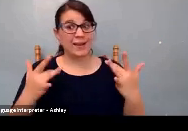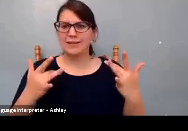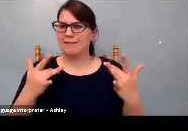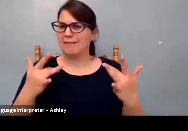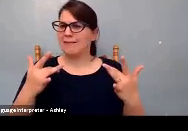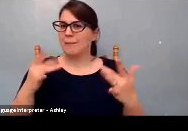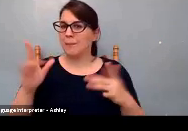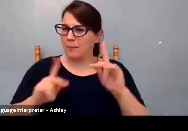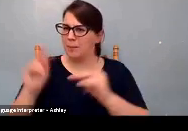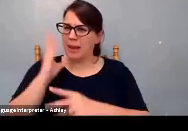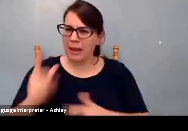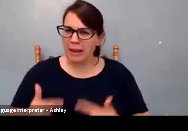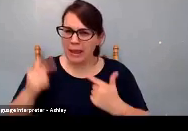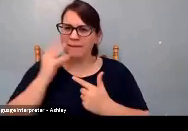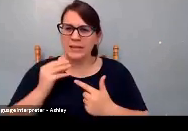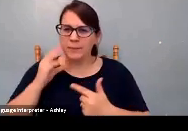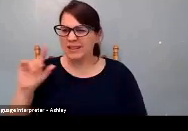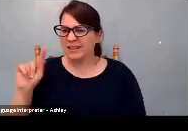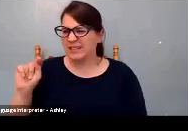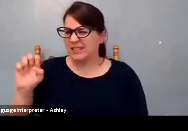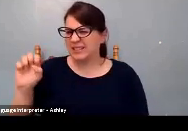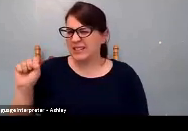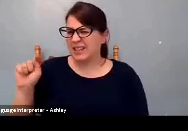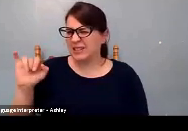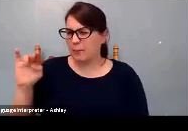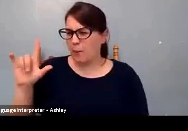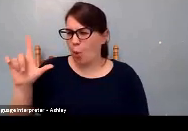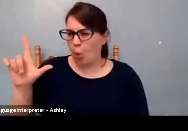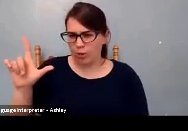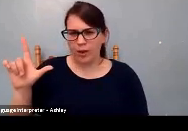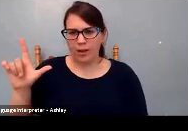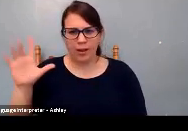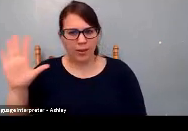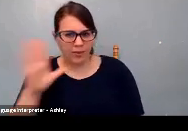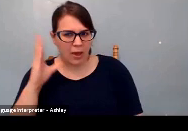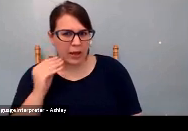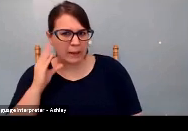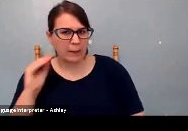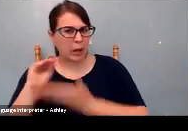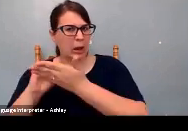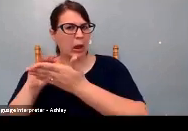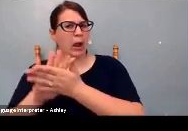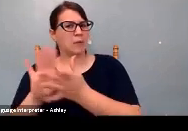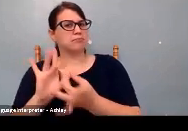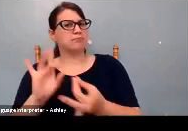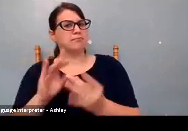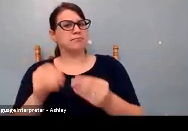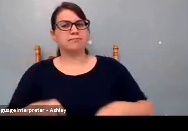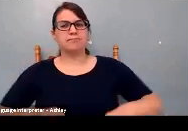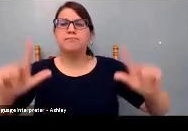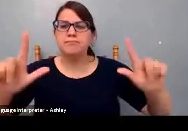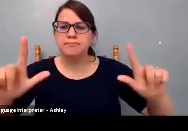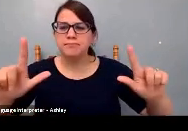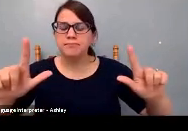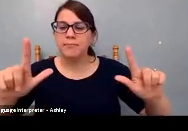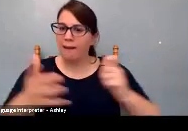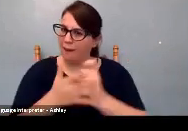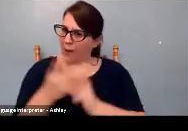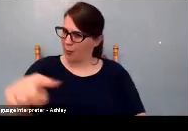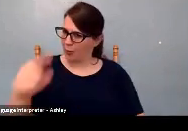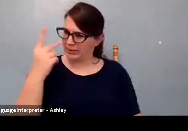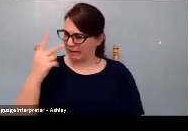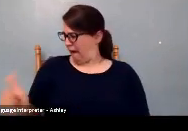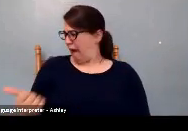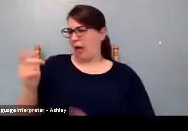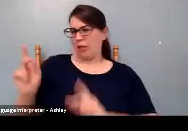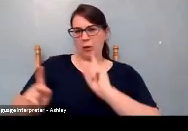too. We're including those in our newsletters and online. There is nothing that speaks better to how ABLE accounts are working for individuals than for